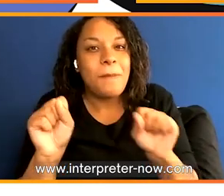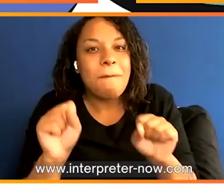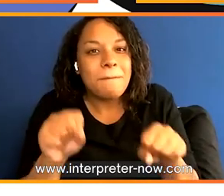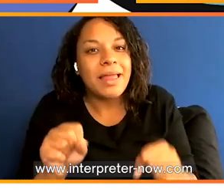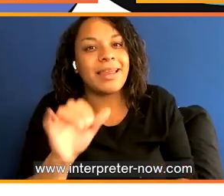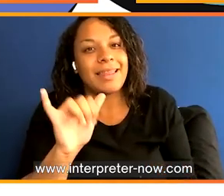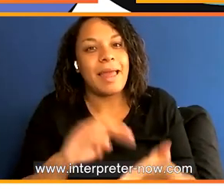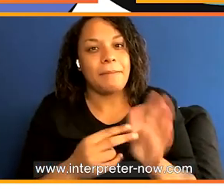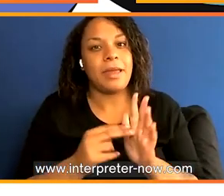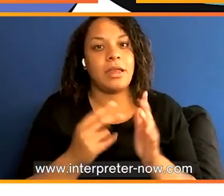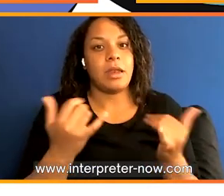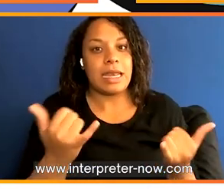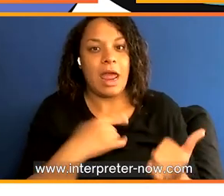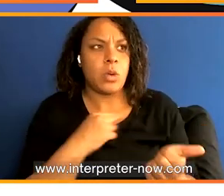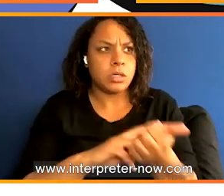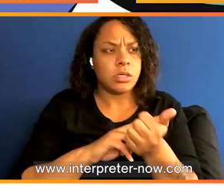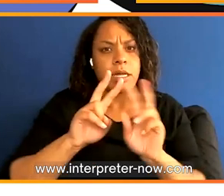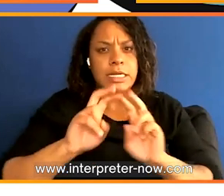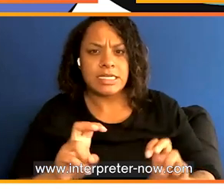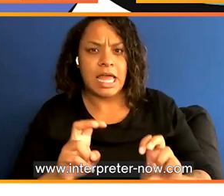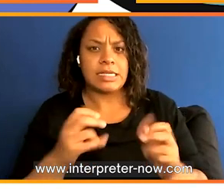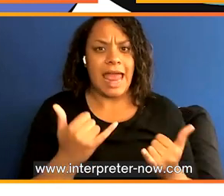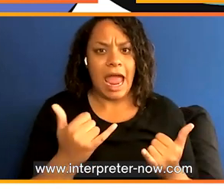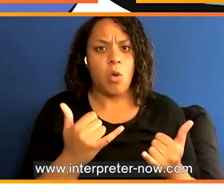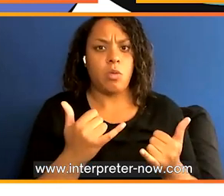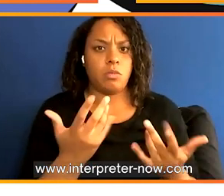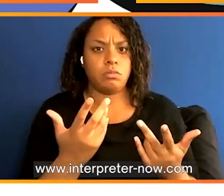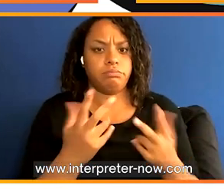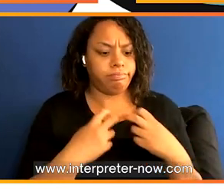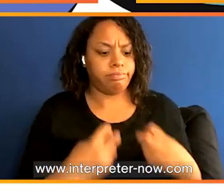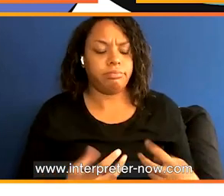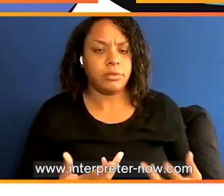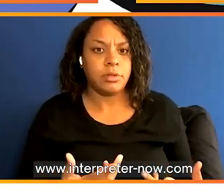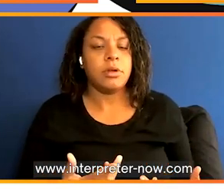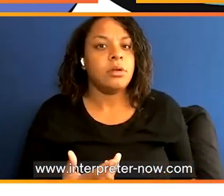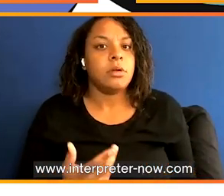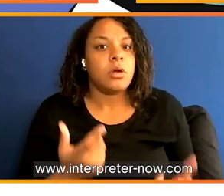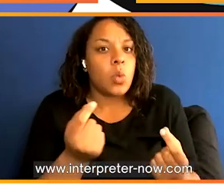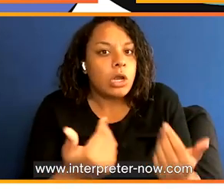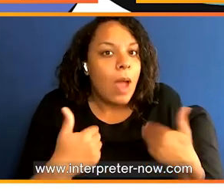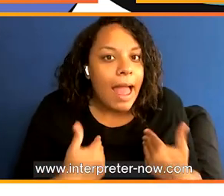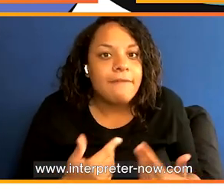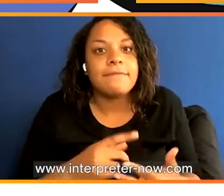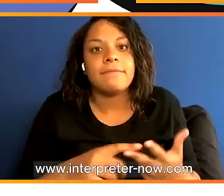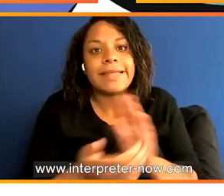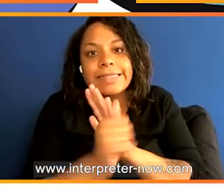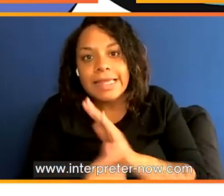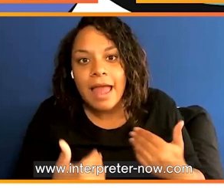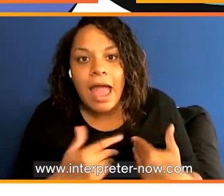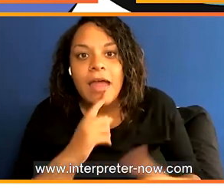I love that. And that the leadership capability is, you know, assessing where you are now. It's a root is kind of assessing where you are